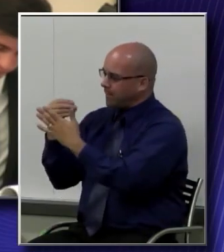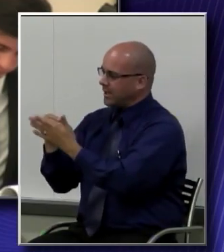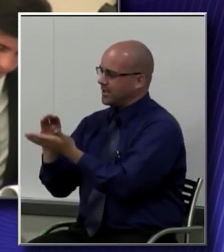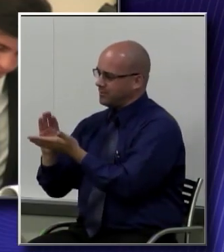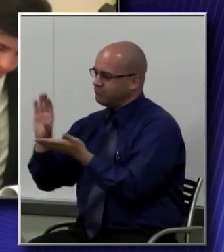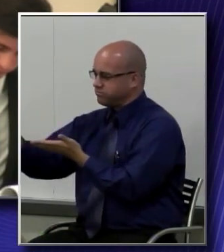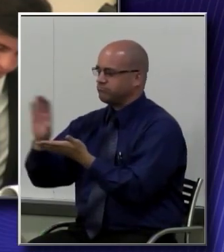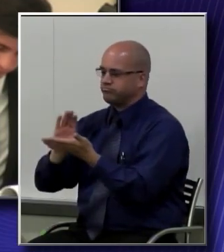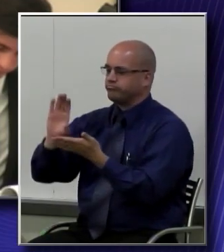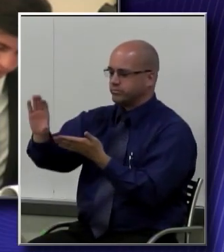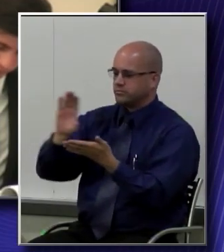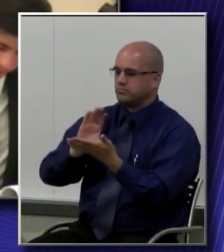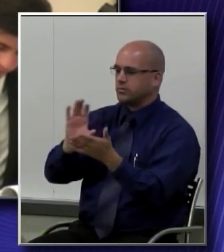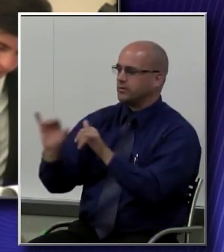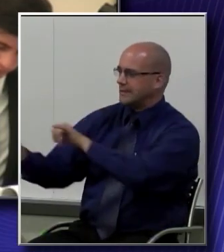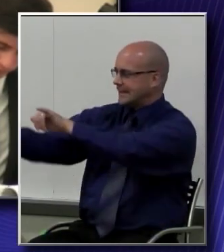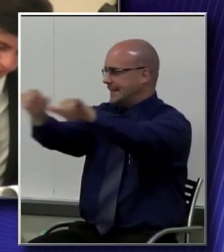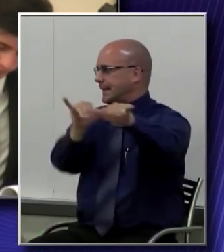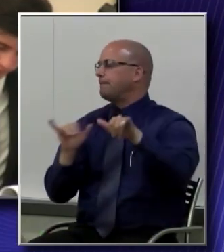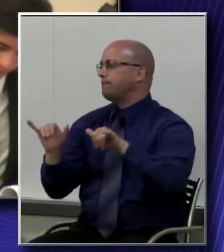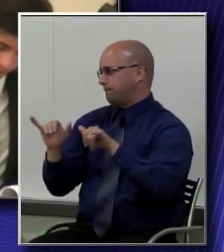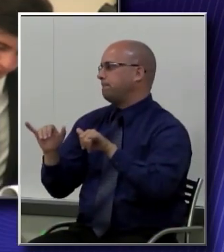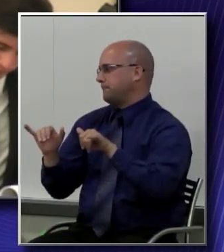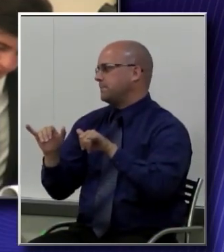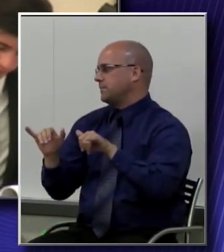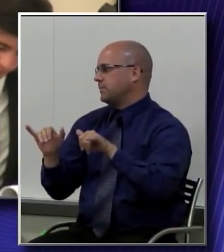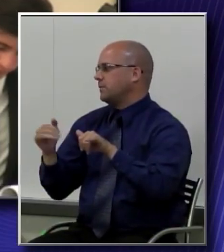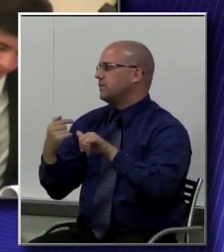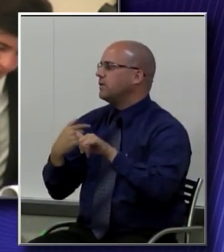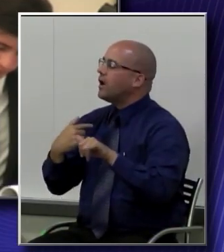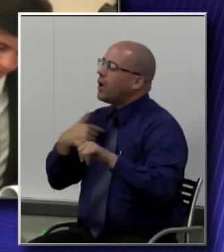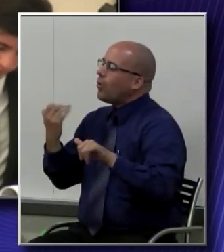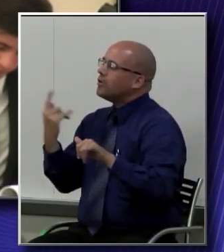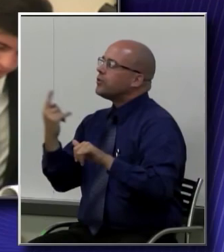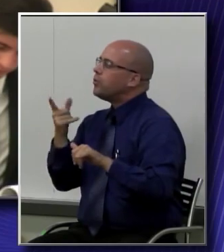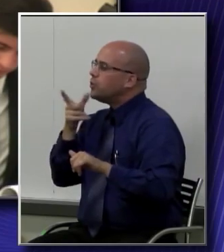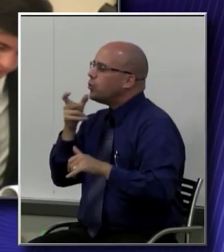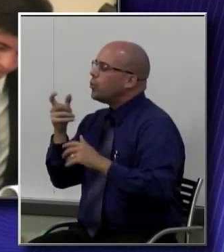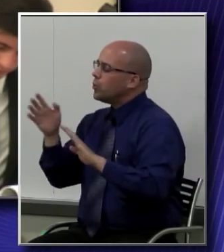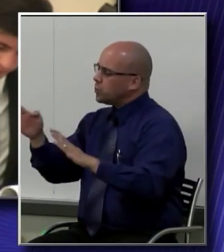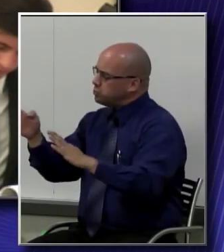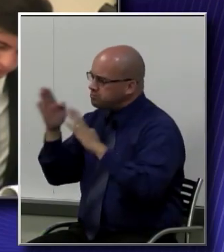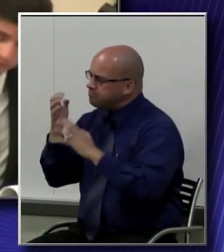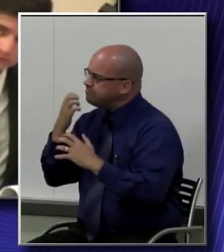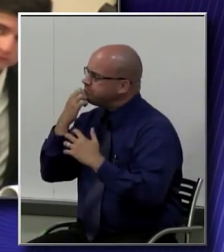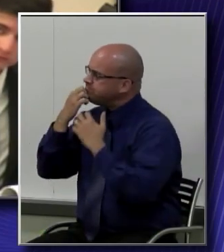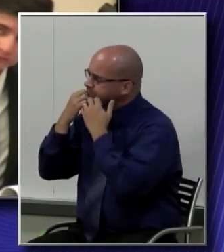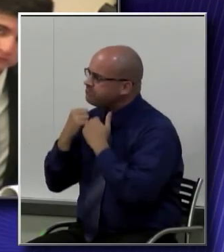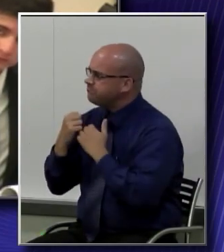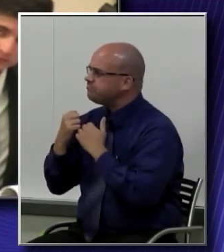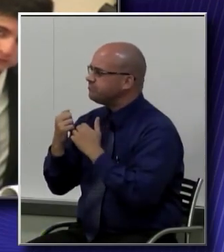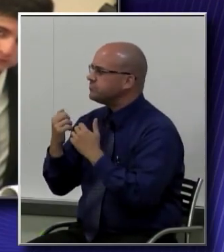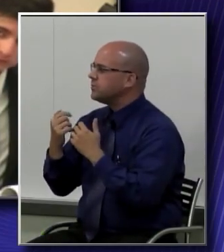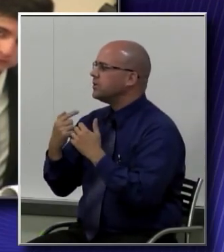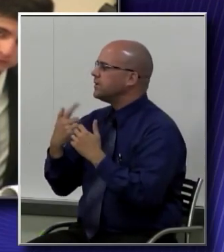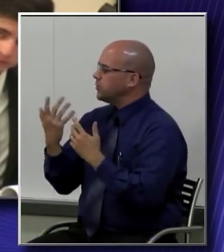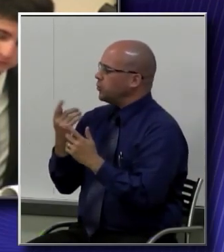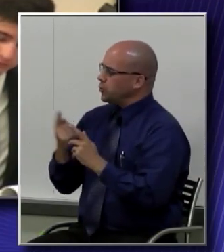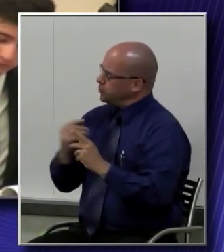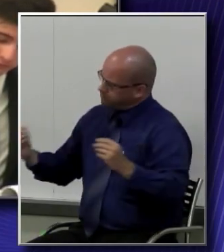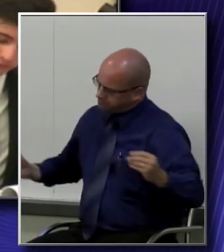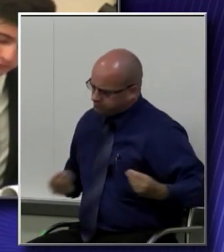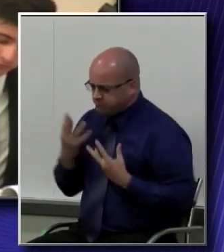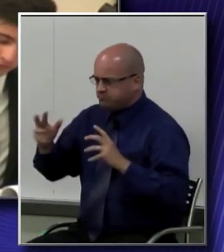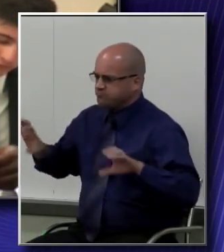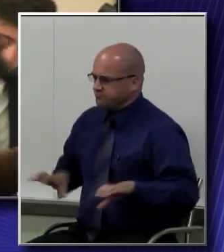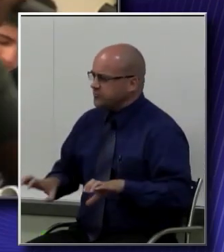get cheated because of their name. I want somebody who cares. Somebody who's eager to get the job done under any